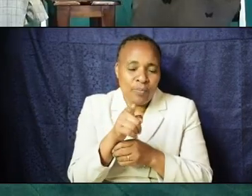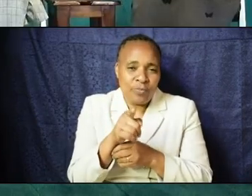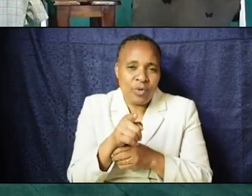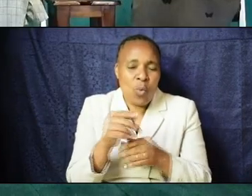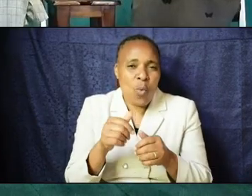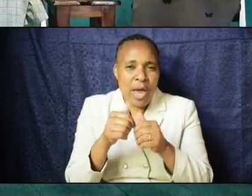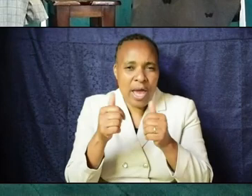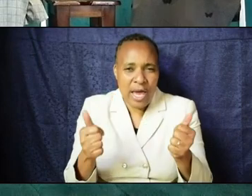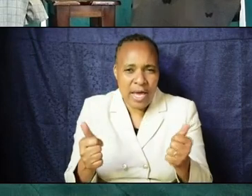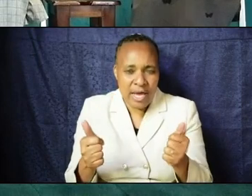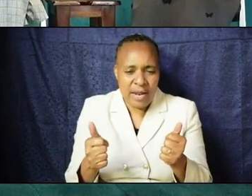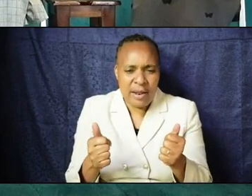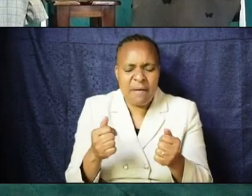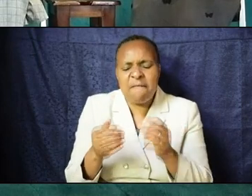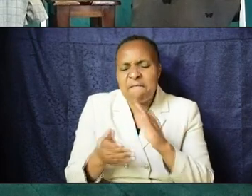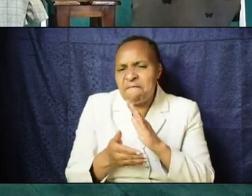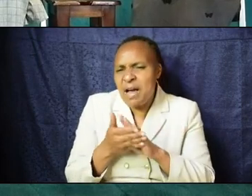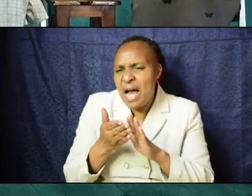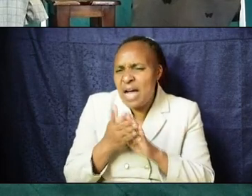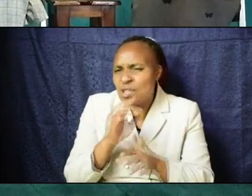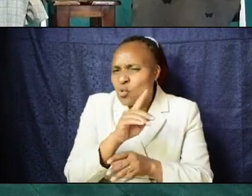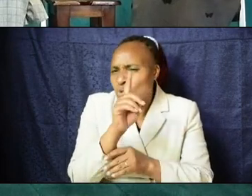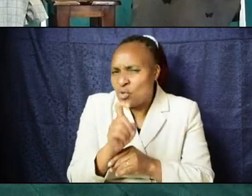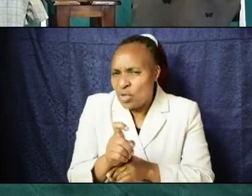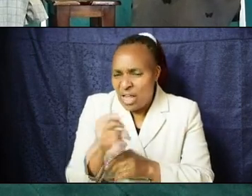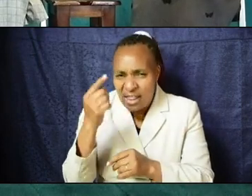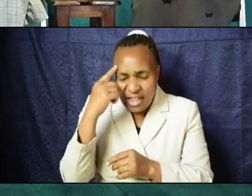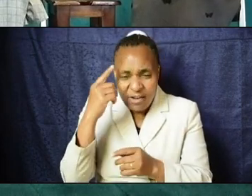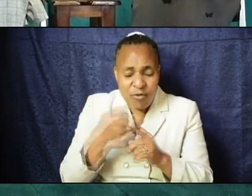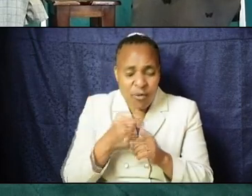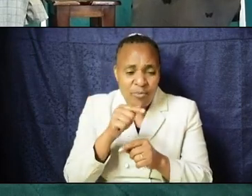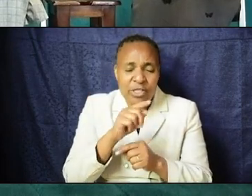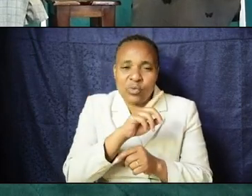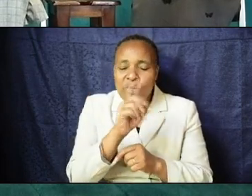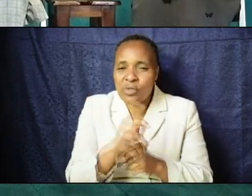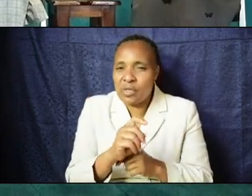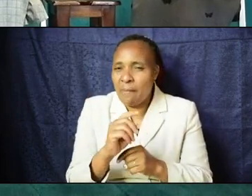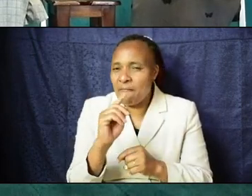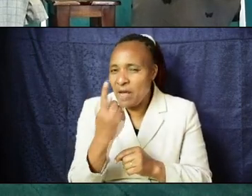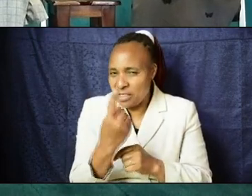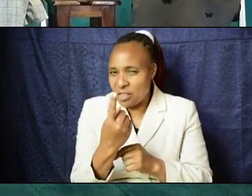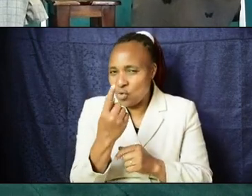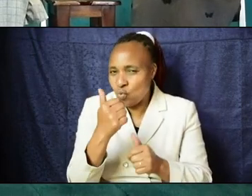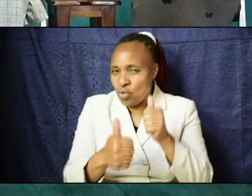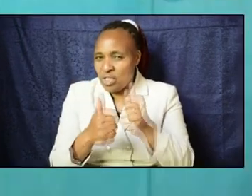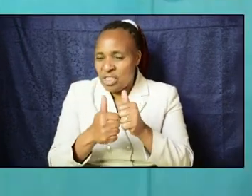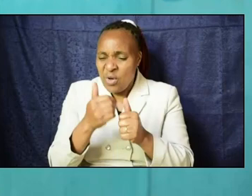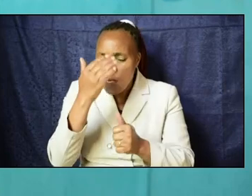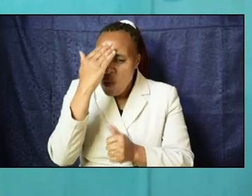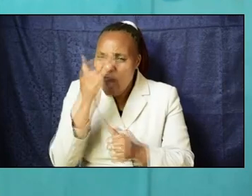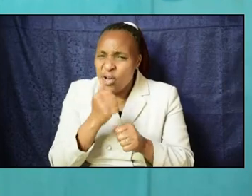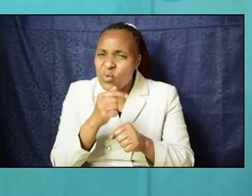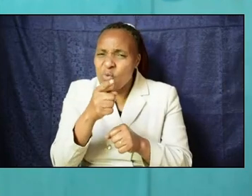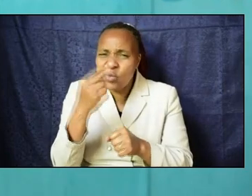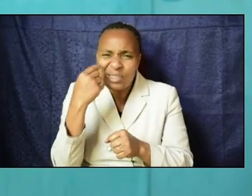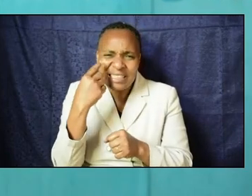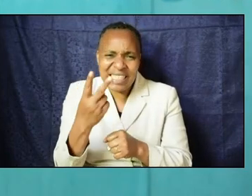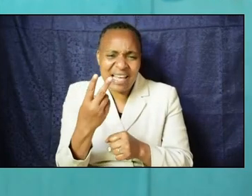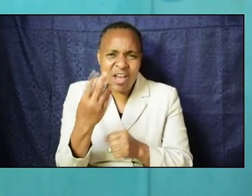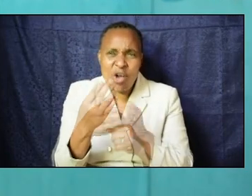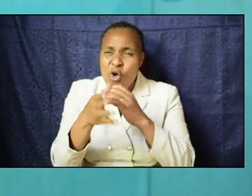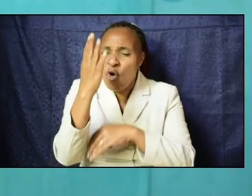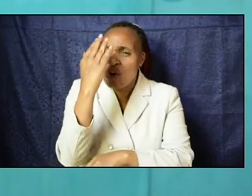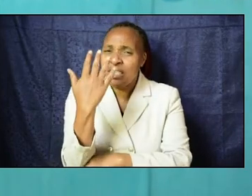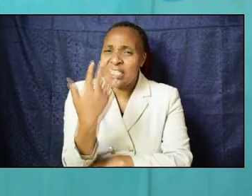Well, but there's some quick questions I think we can get from this. So, first question, where do you see God's hand in